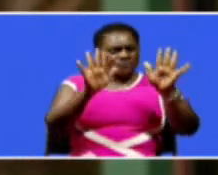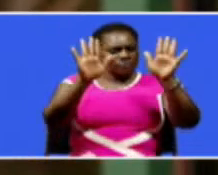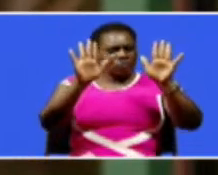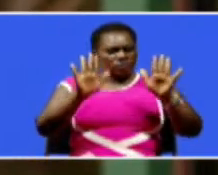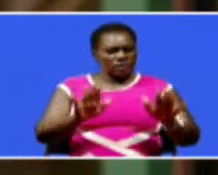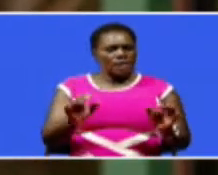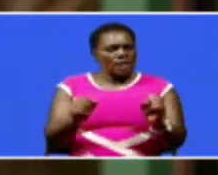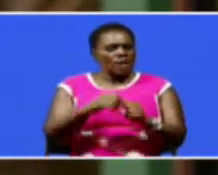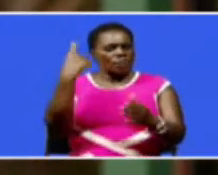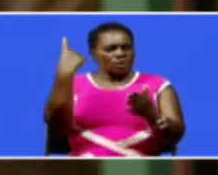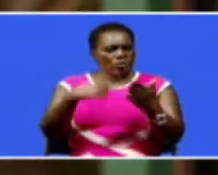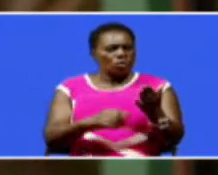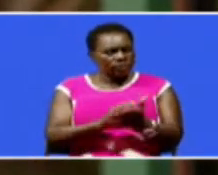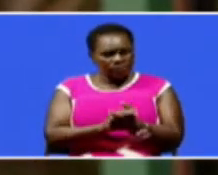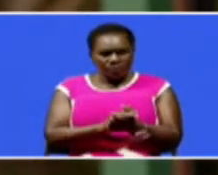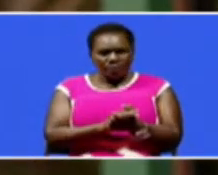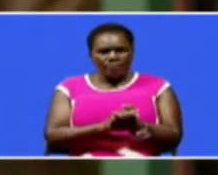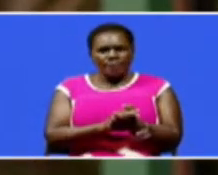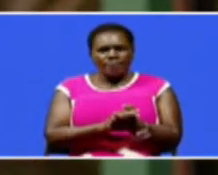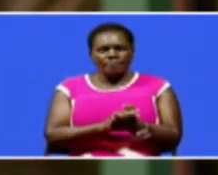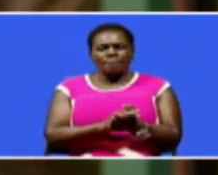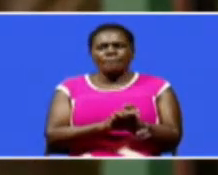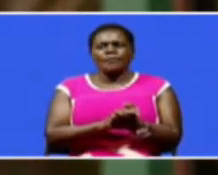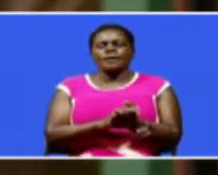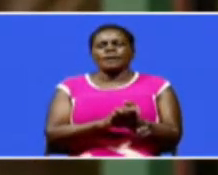because what happens in the market is that